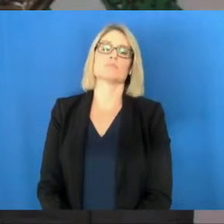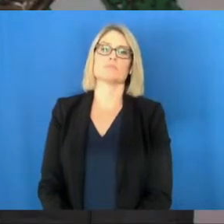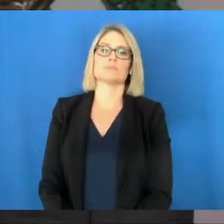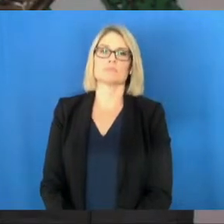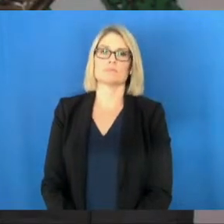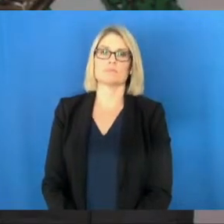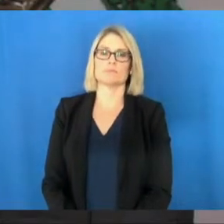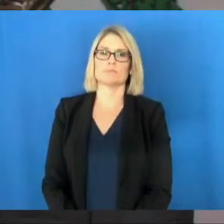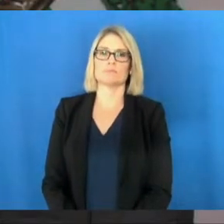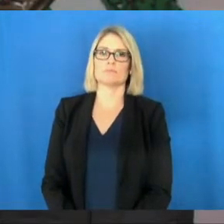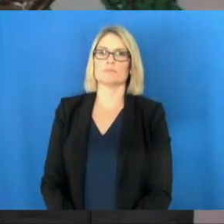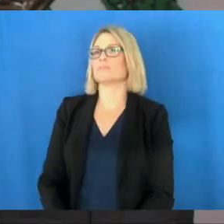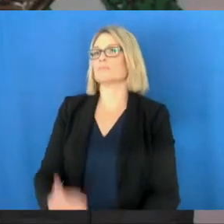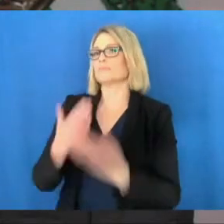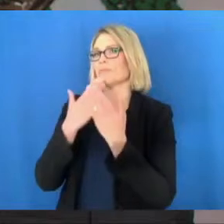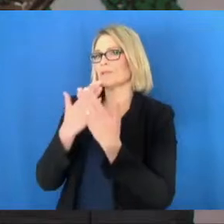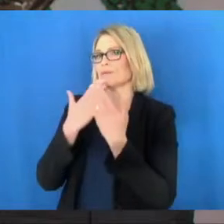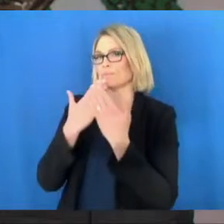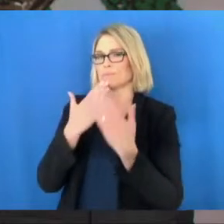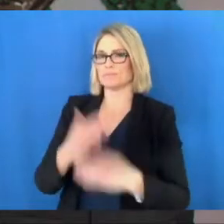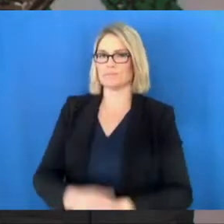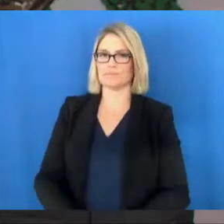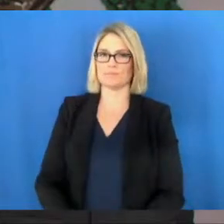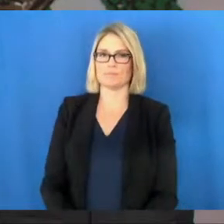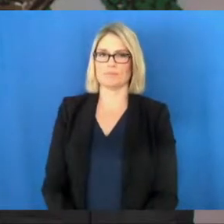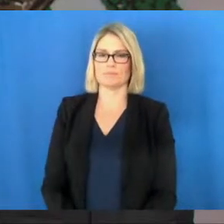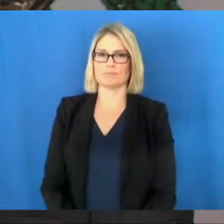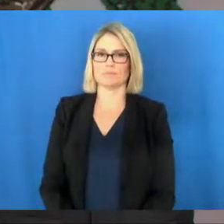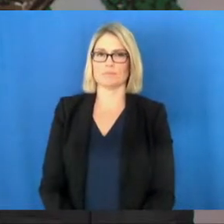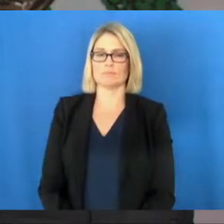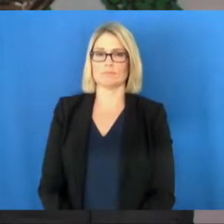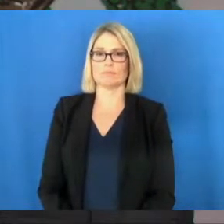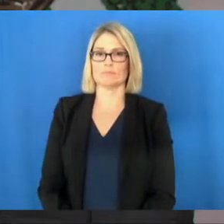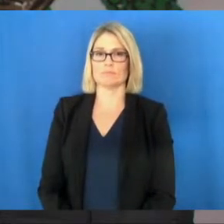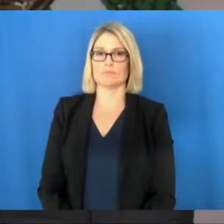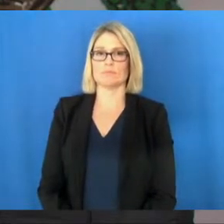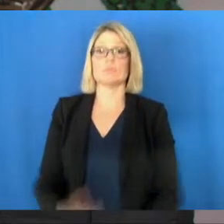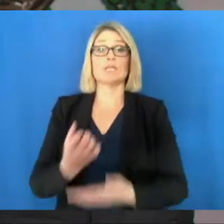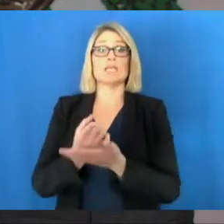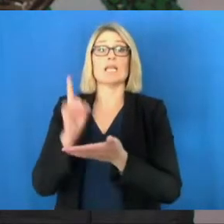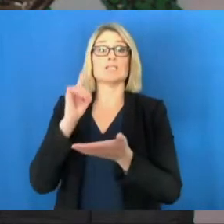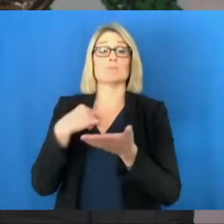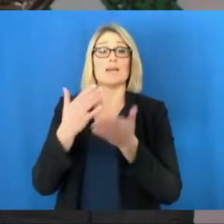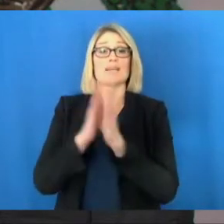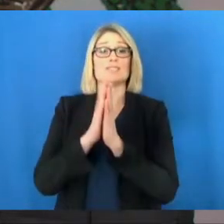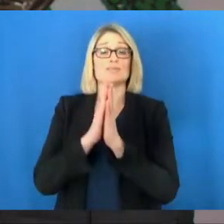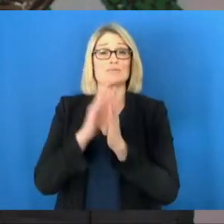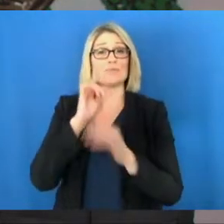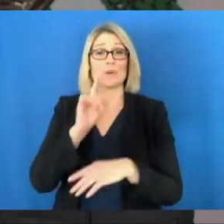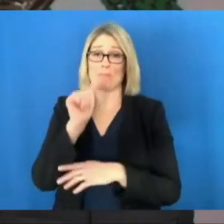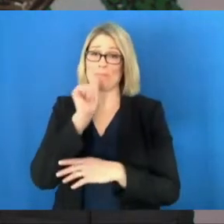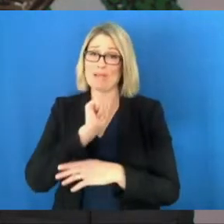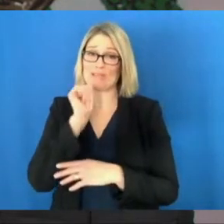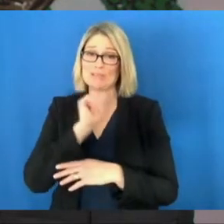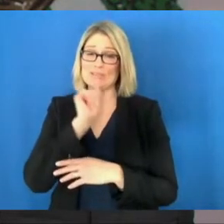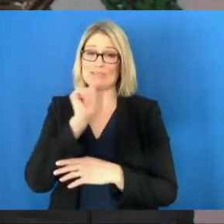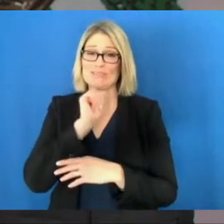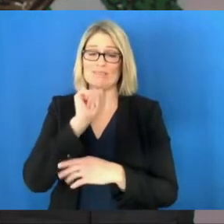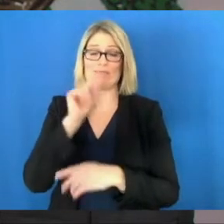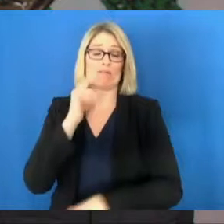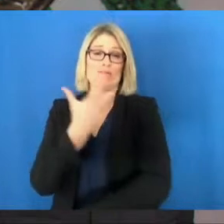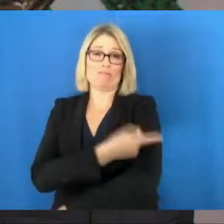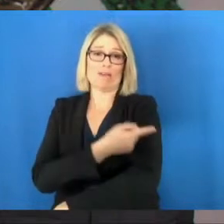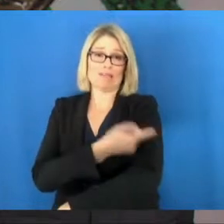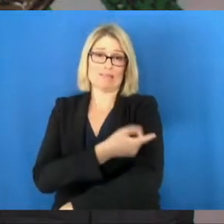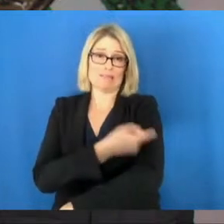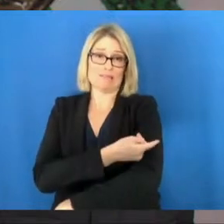Thanks, Dr. Morrison. Well, last week I asked for your patience throughout this vaccine process, and we've